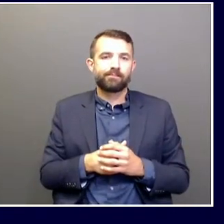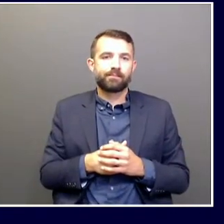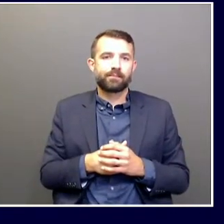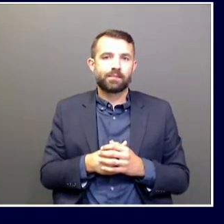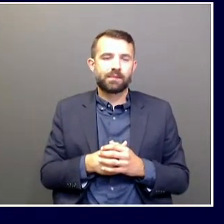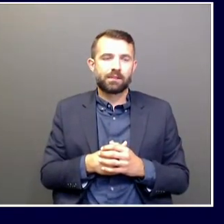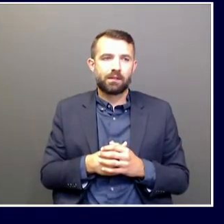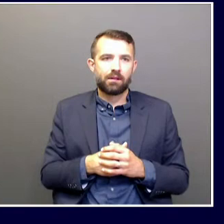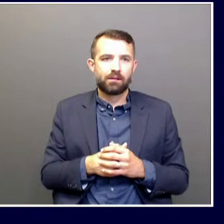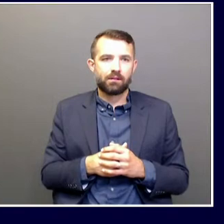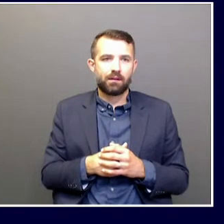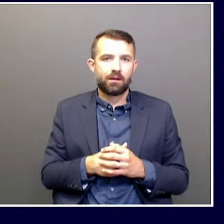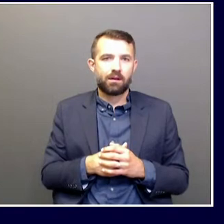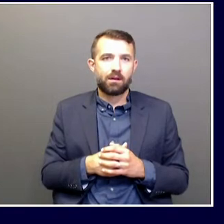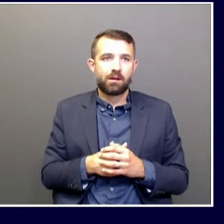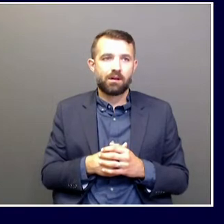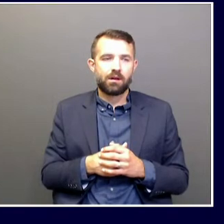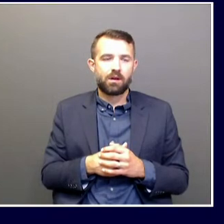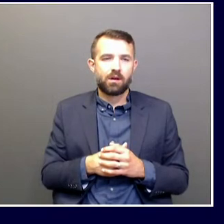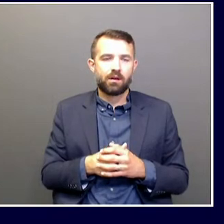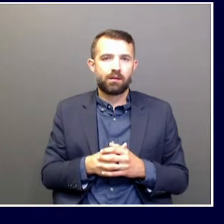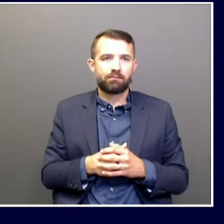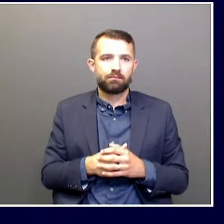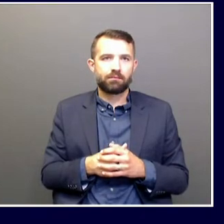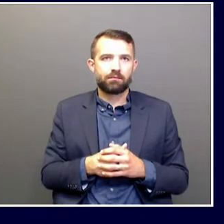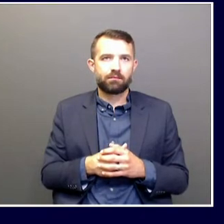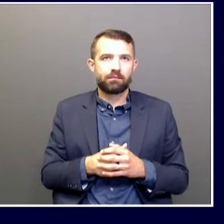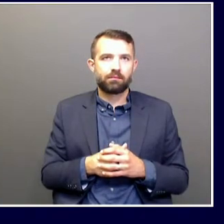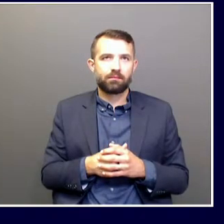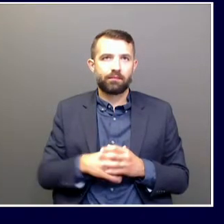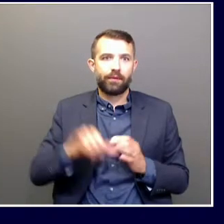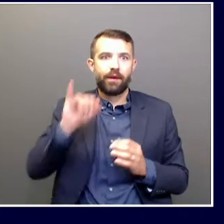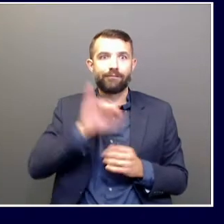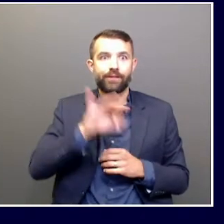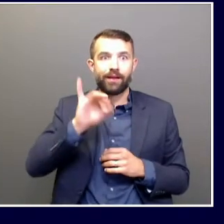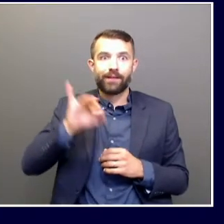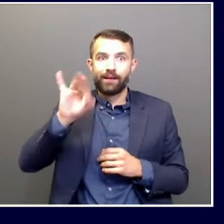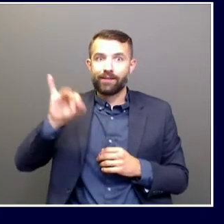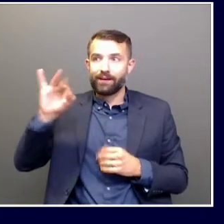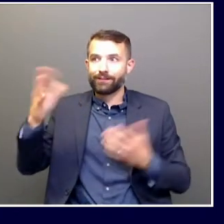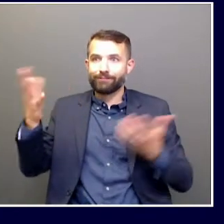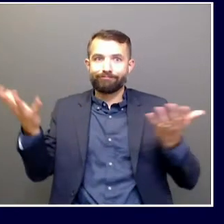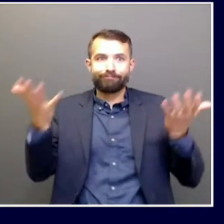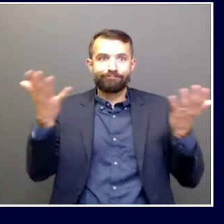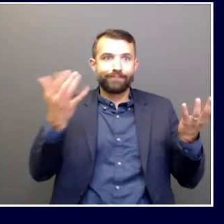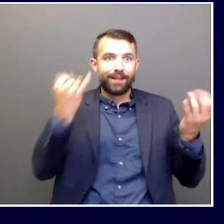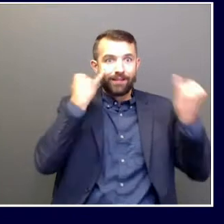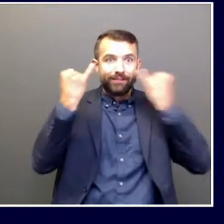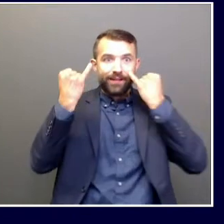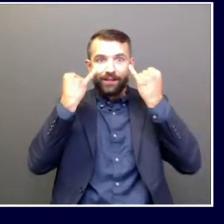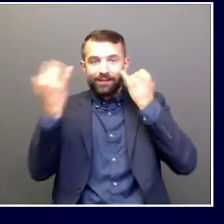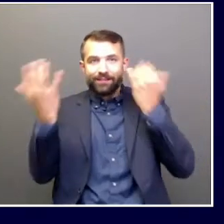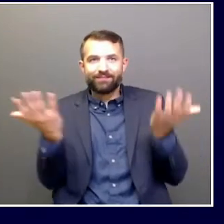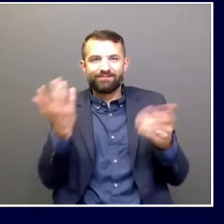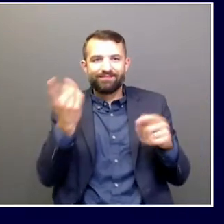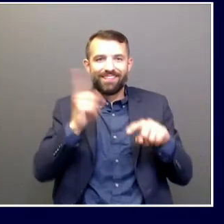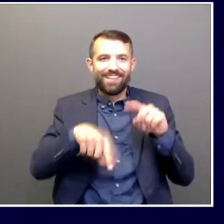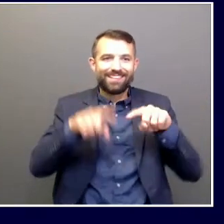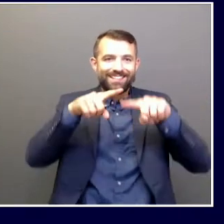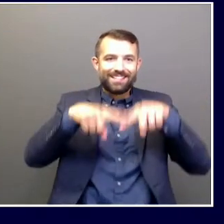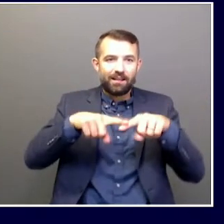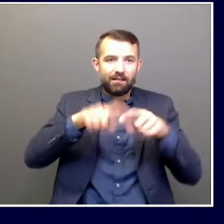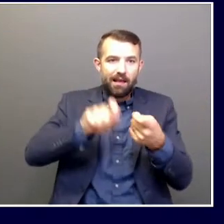I don't think we can do a lot of hypotheticals because it will be very circumstance specific. We do work with all